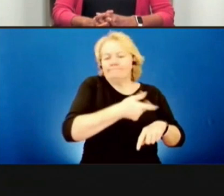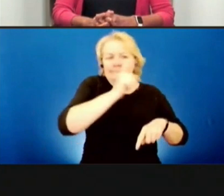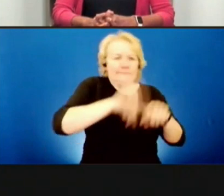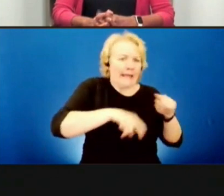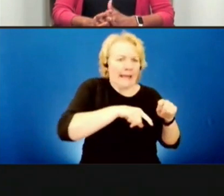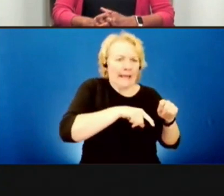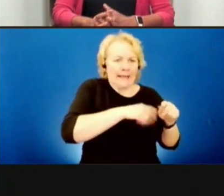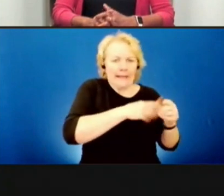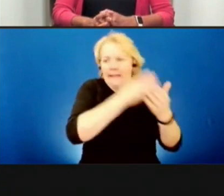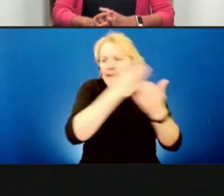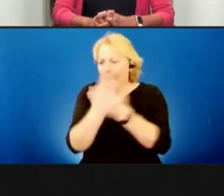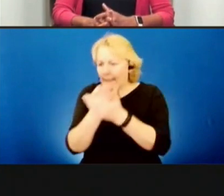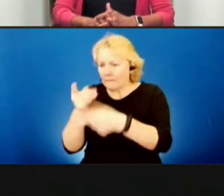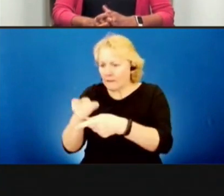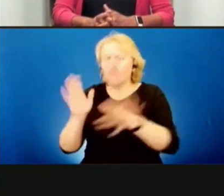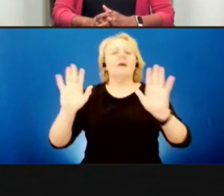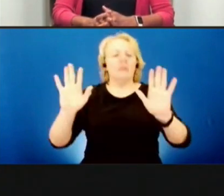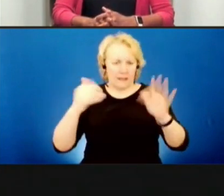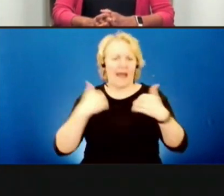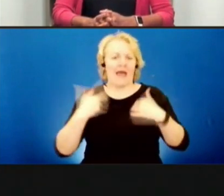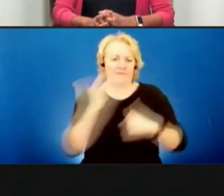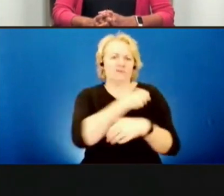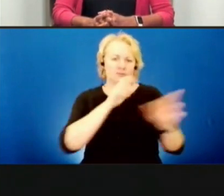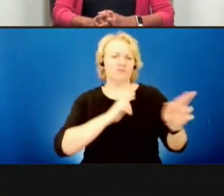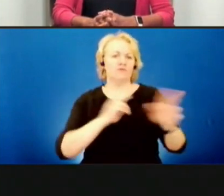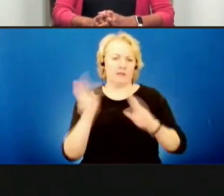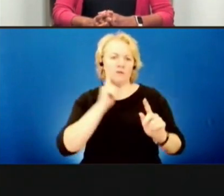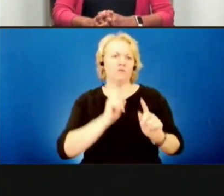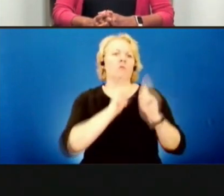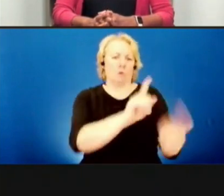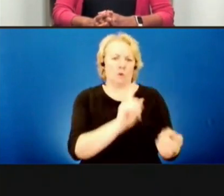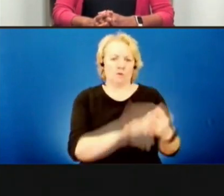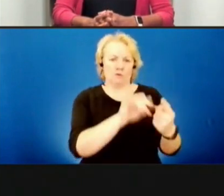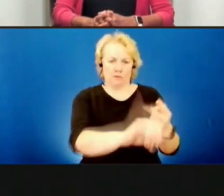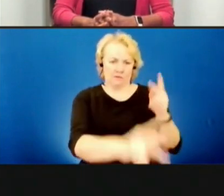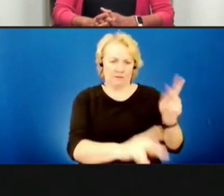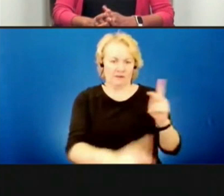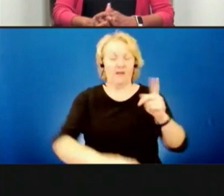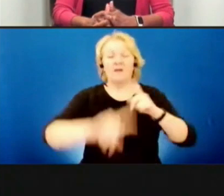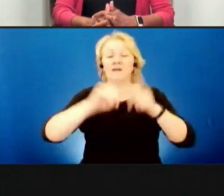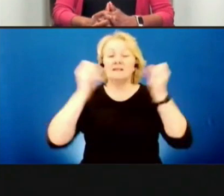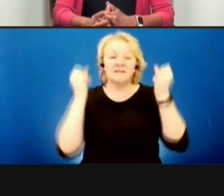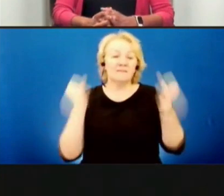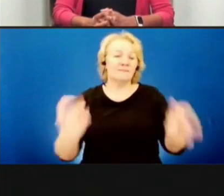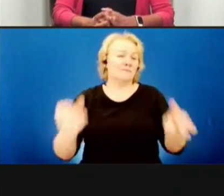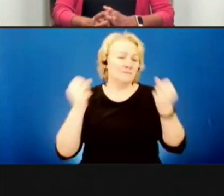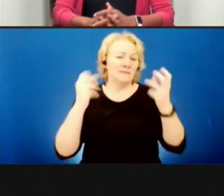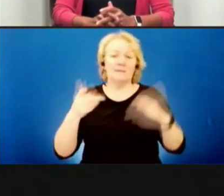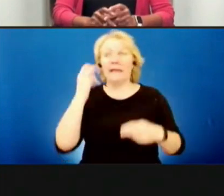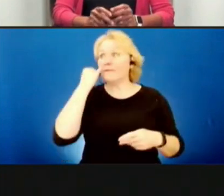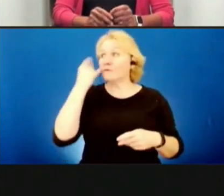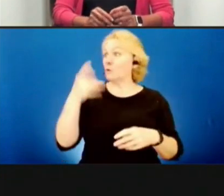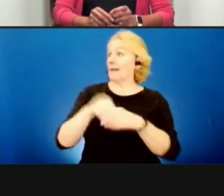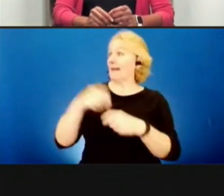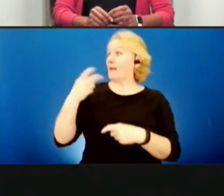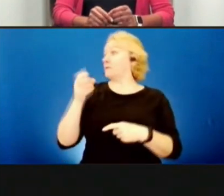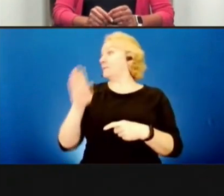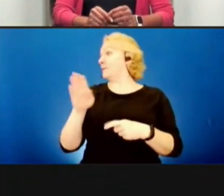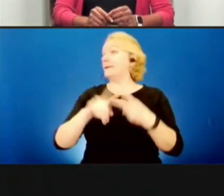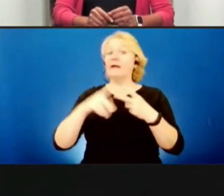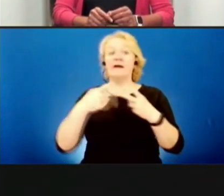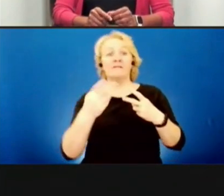have vaccine available. In addition to that, there are many, many providers. So if you're in HEB, if you're in a